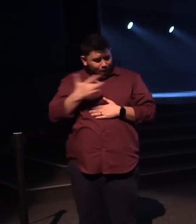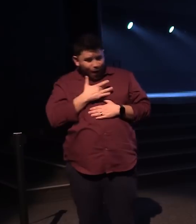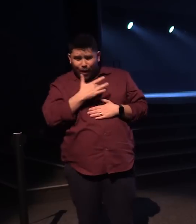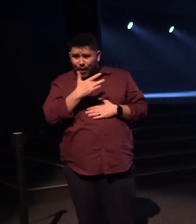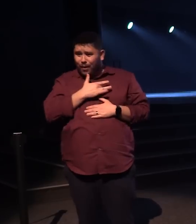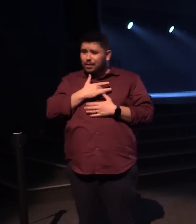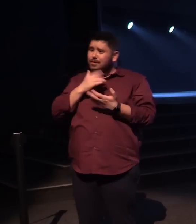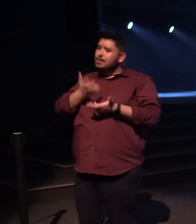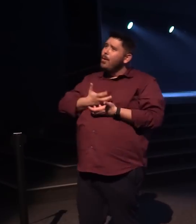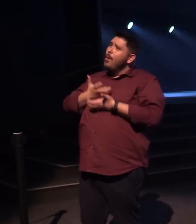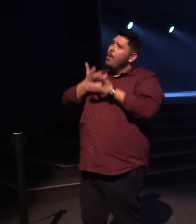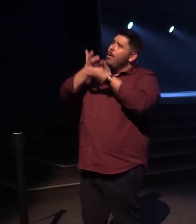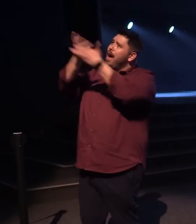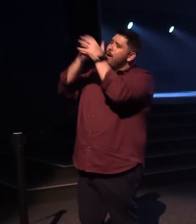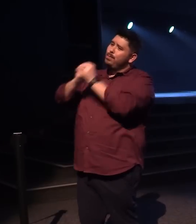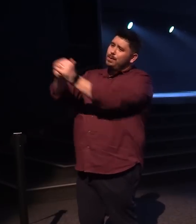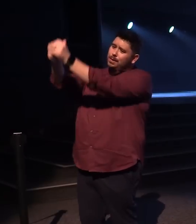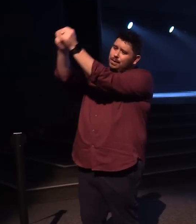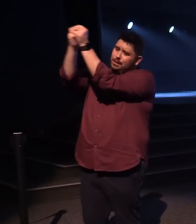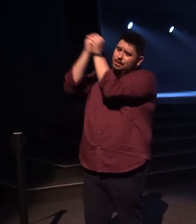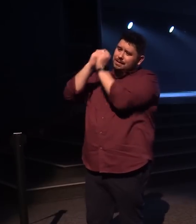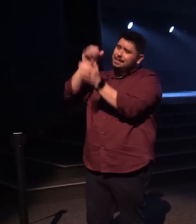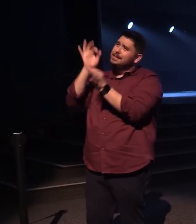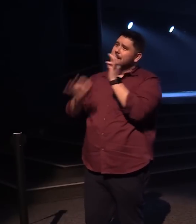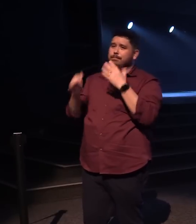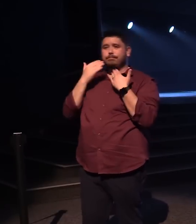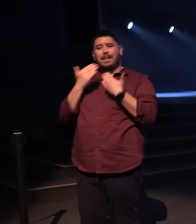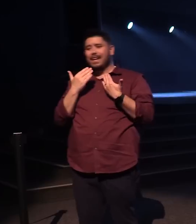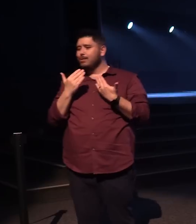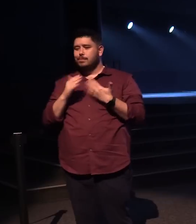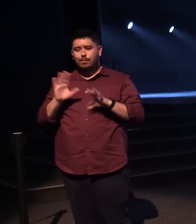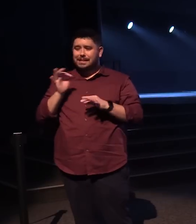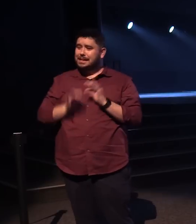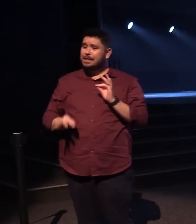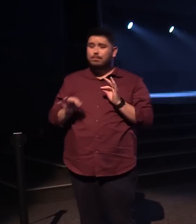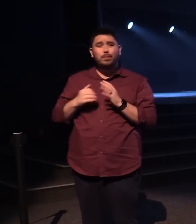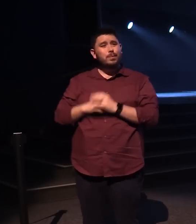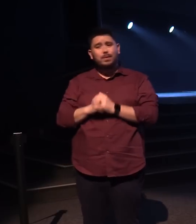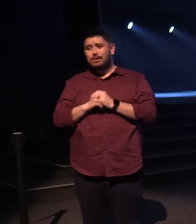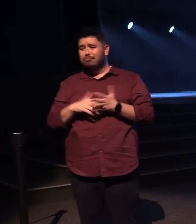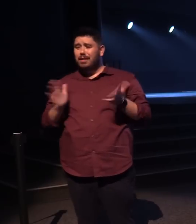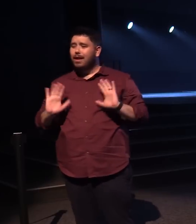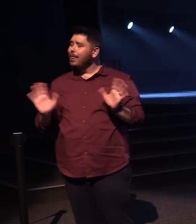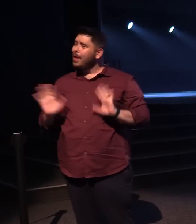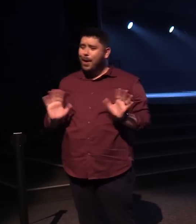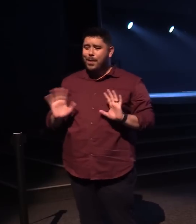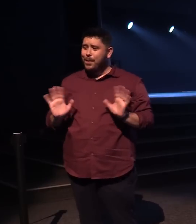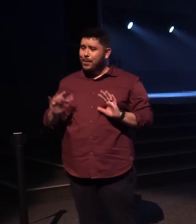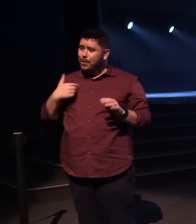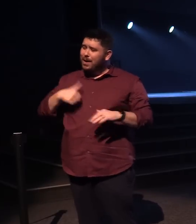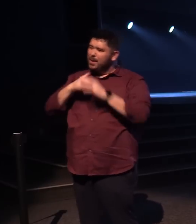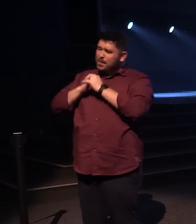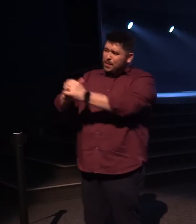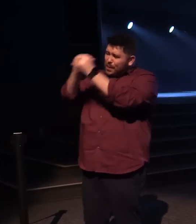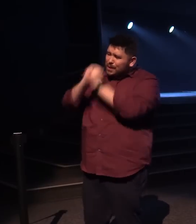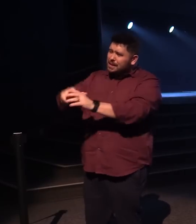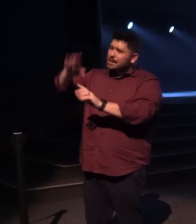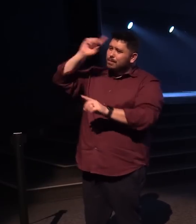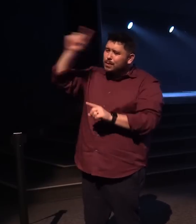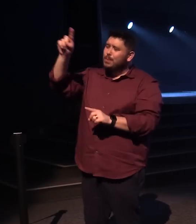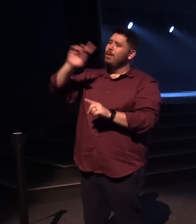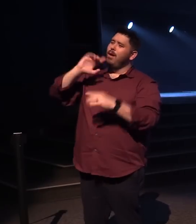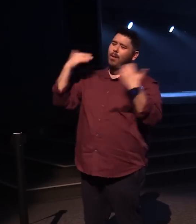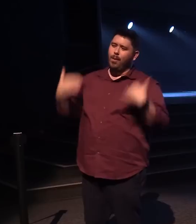not just to thank you, not just to praise you, but to worship you, because you are holy, because you are good, because you are